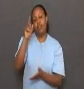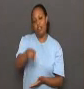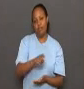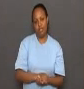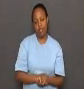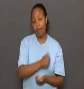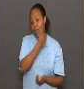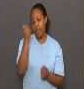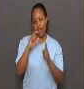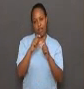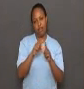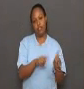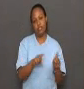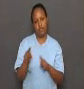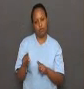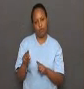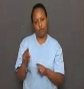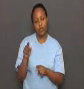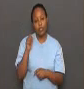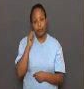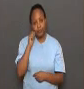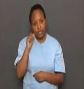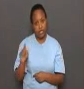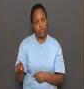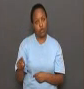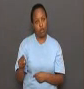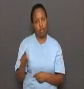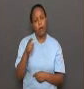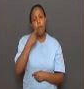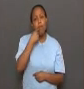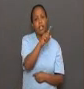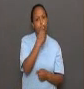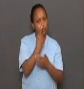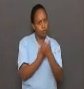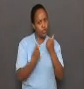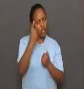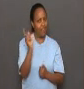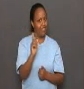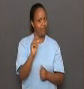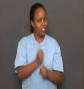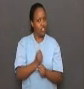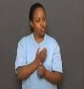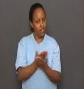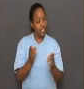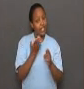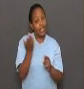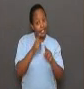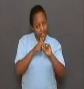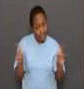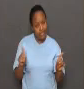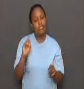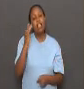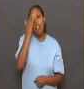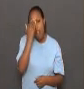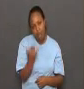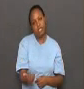In other words, she must not only tell him what she is doing, but also